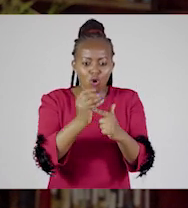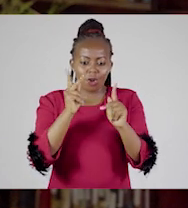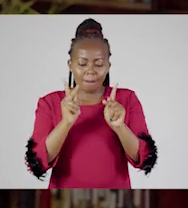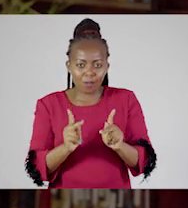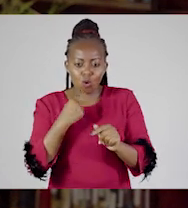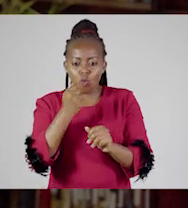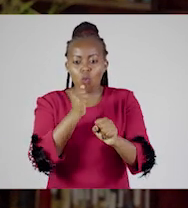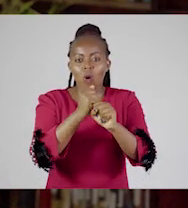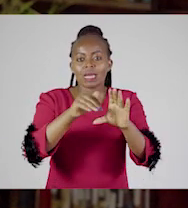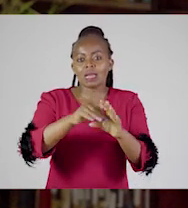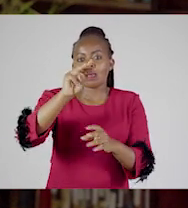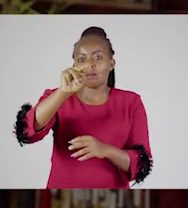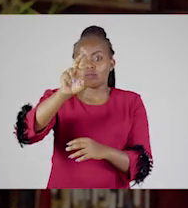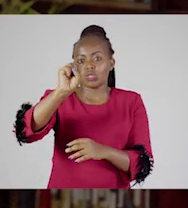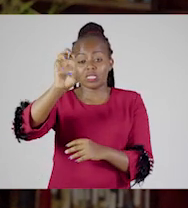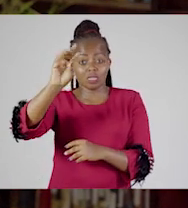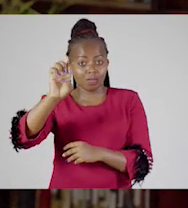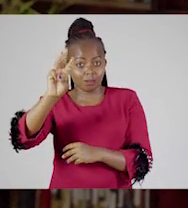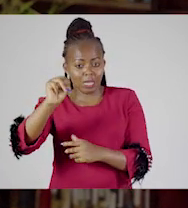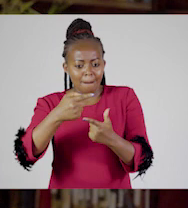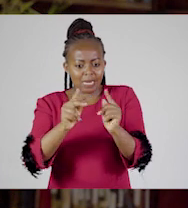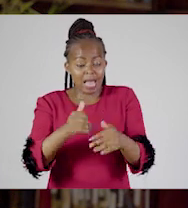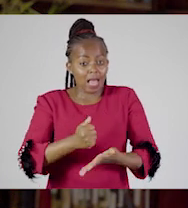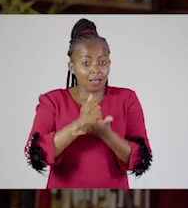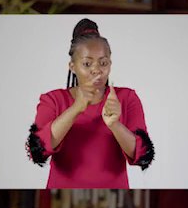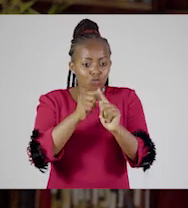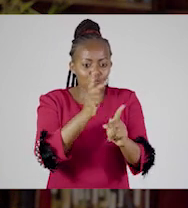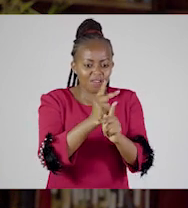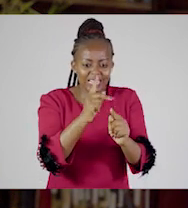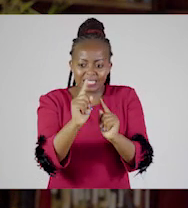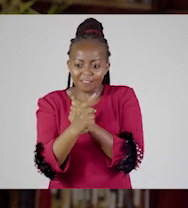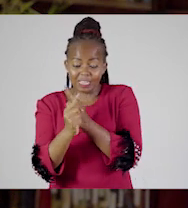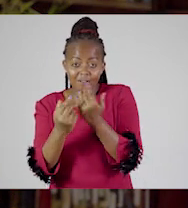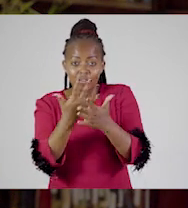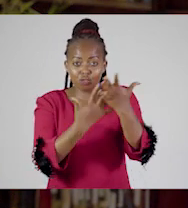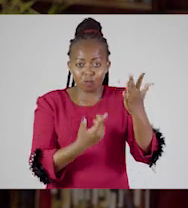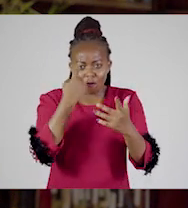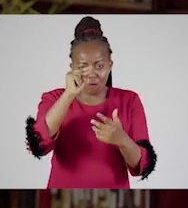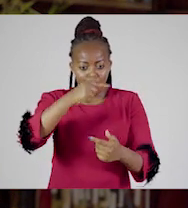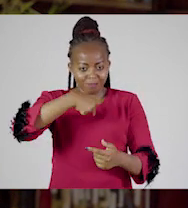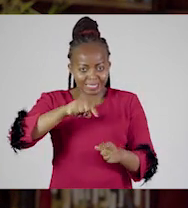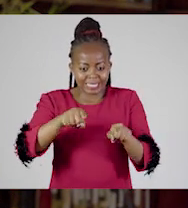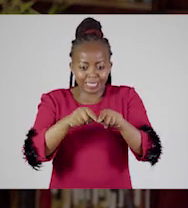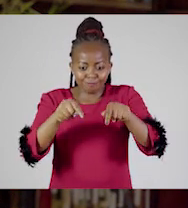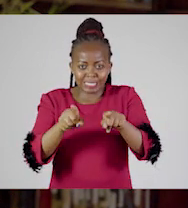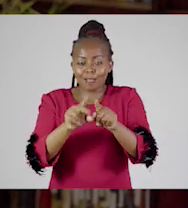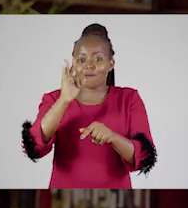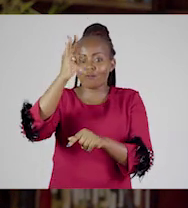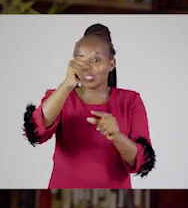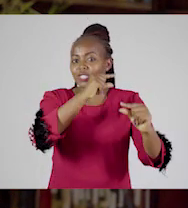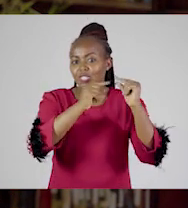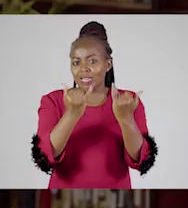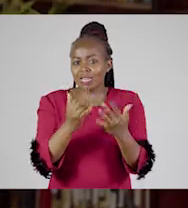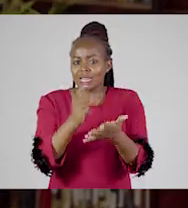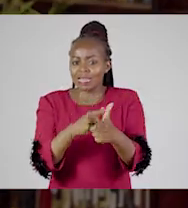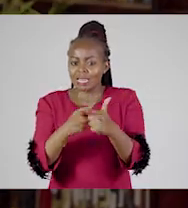in museums. It's something that could help us preserve the documents in our homes for present and future generations. Generally, we define